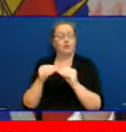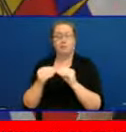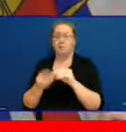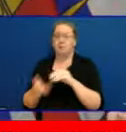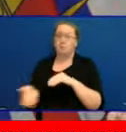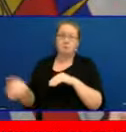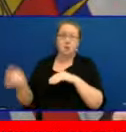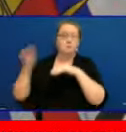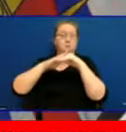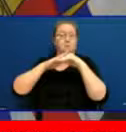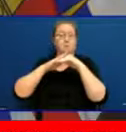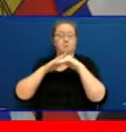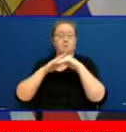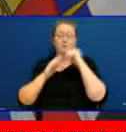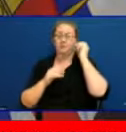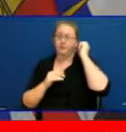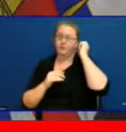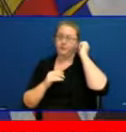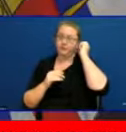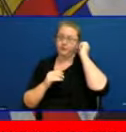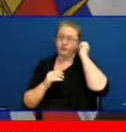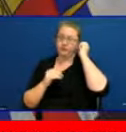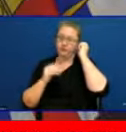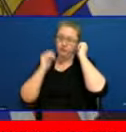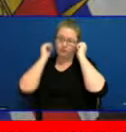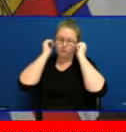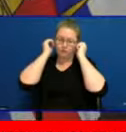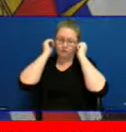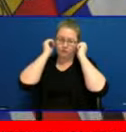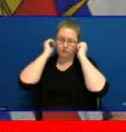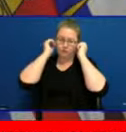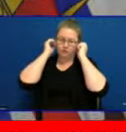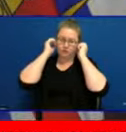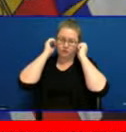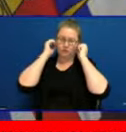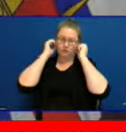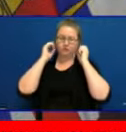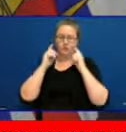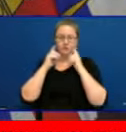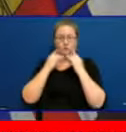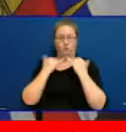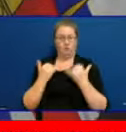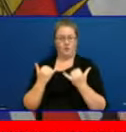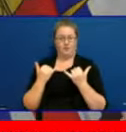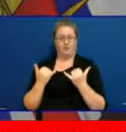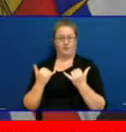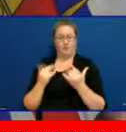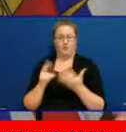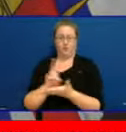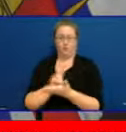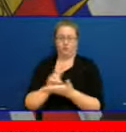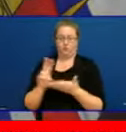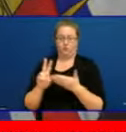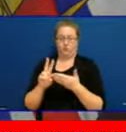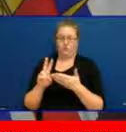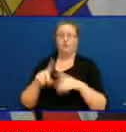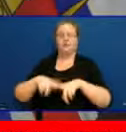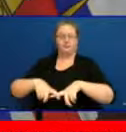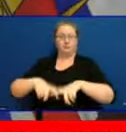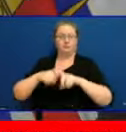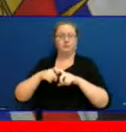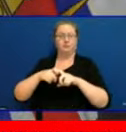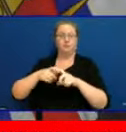virus is taking off. And for right now, the 2-week period, stepping back our